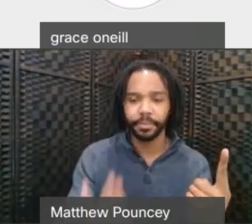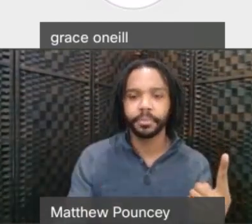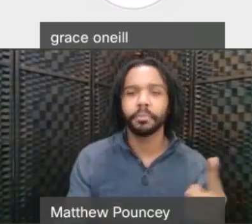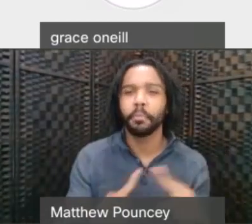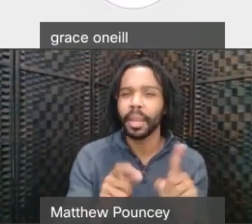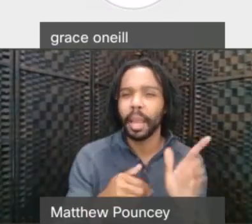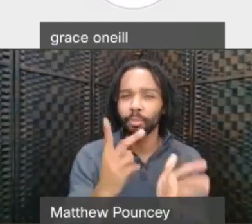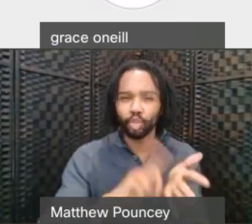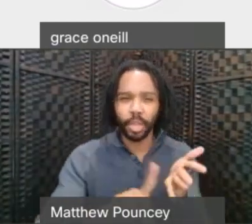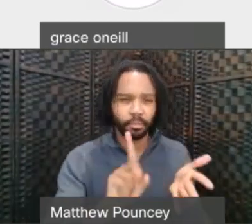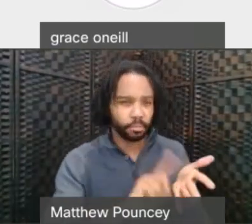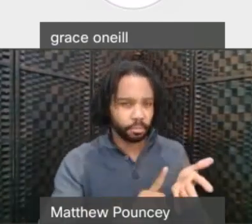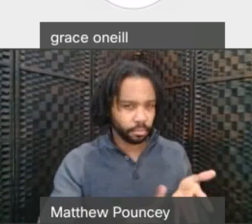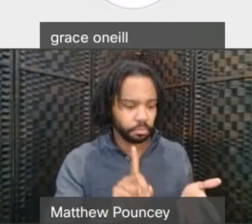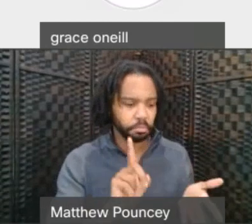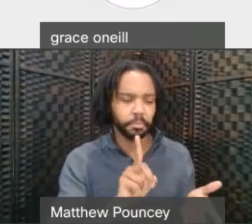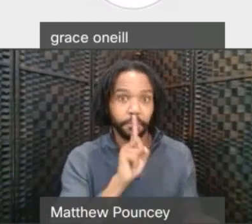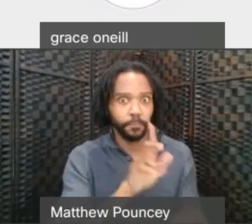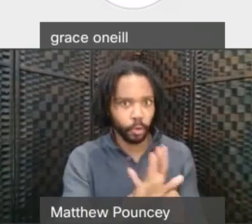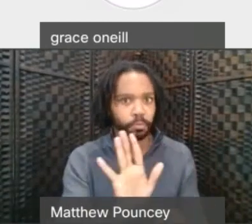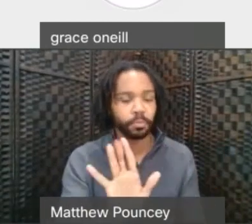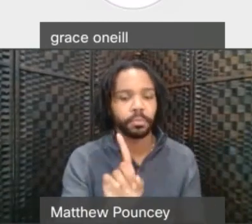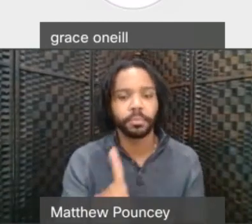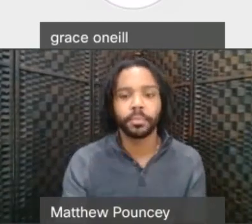look now just to confirm that.